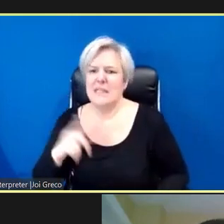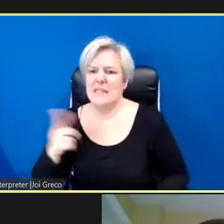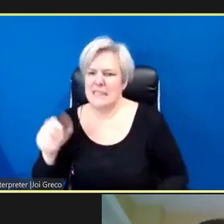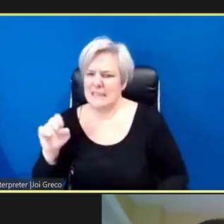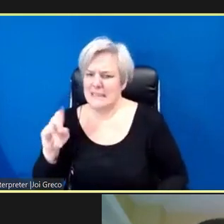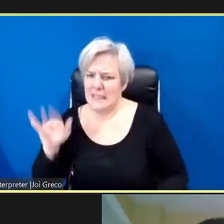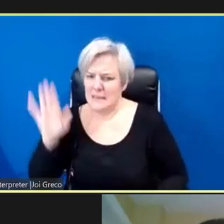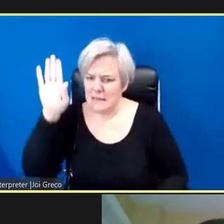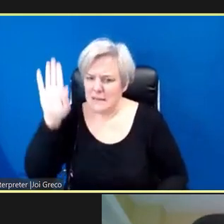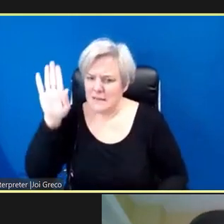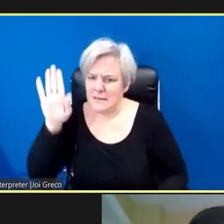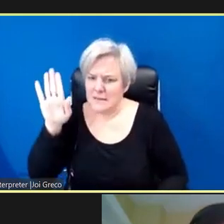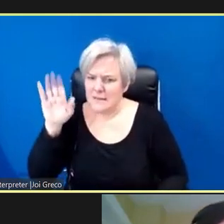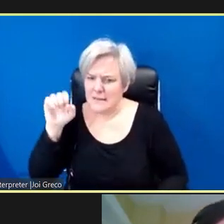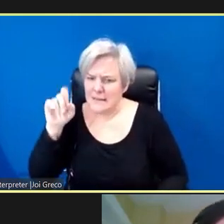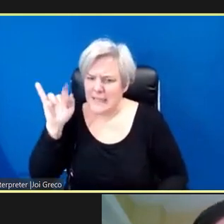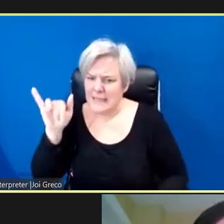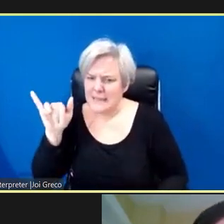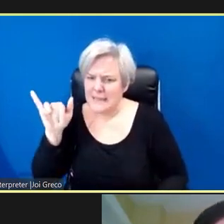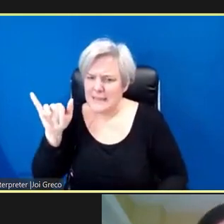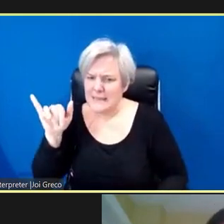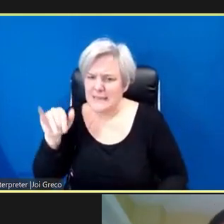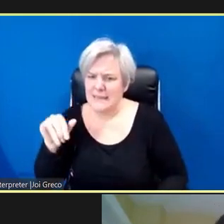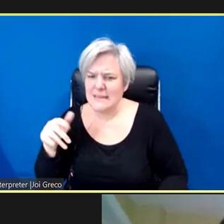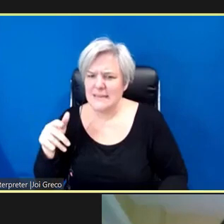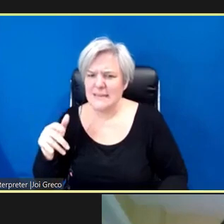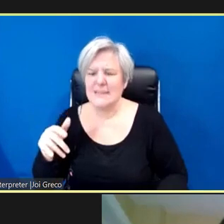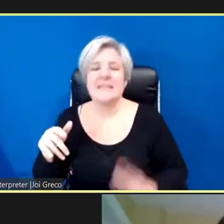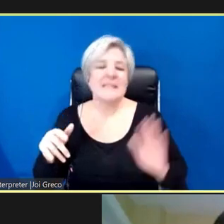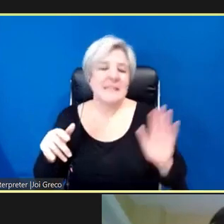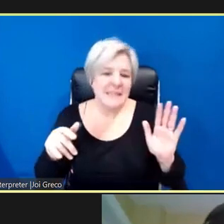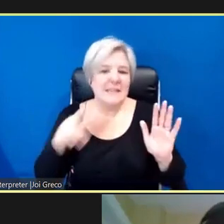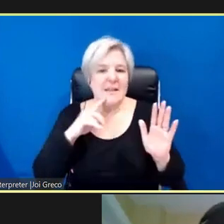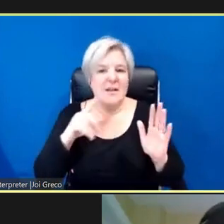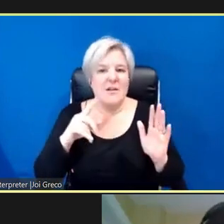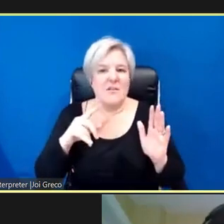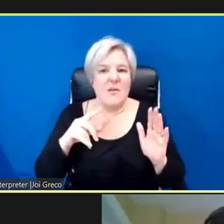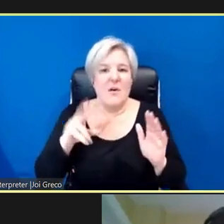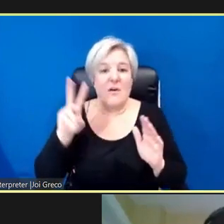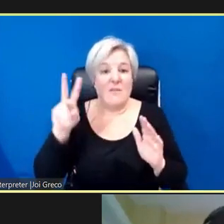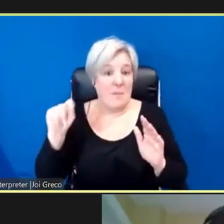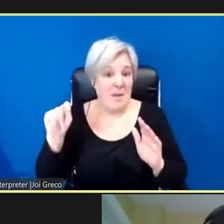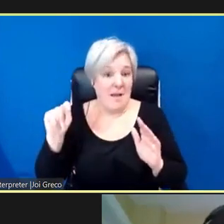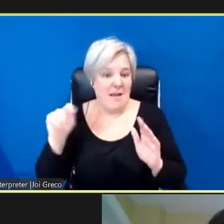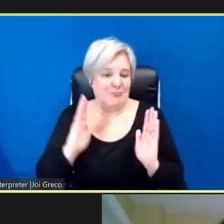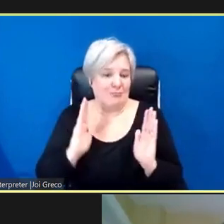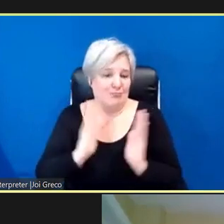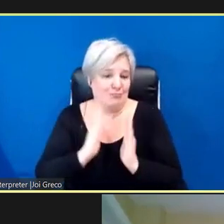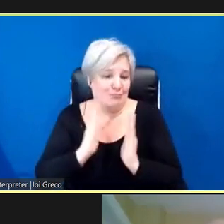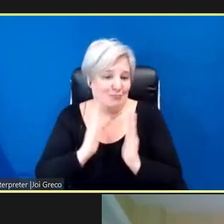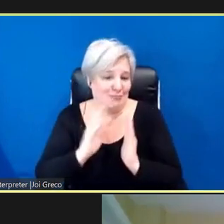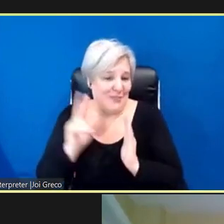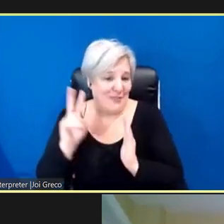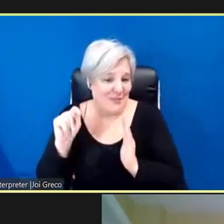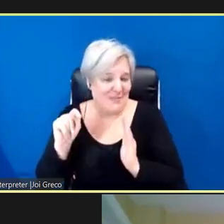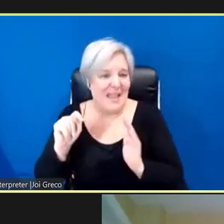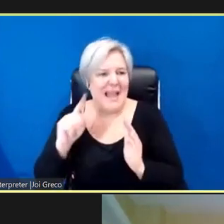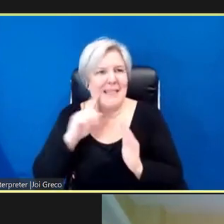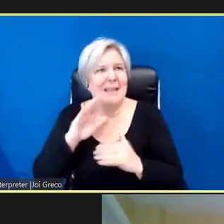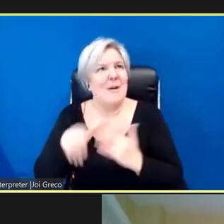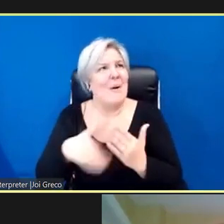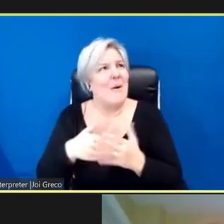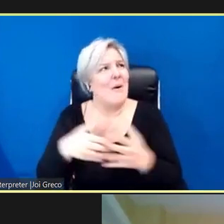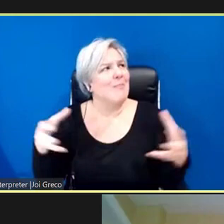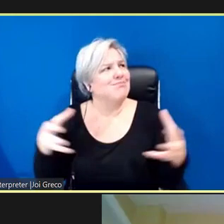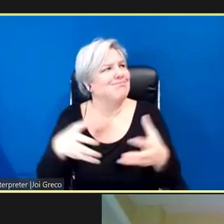it looked like you had some comments to add. So in Vermont, we are very, very small. So I think our whole